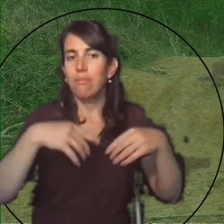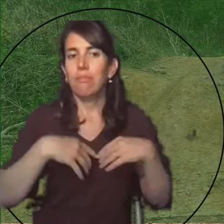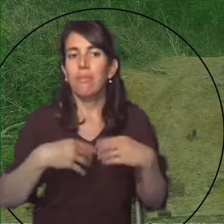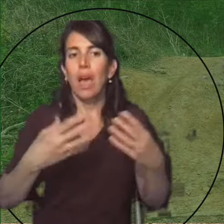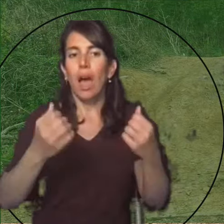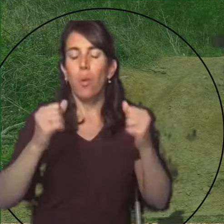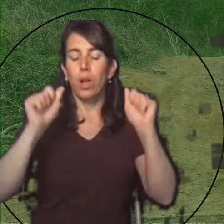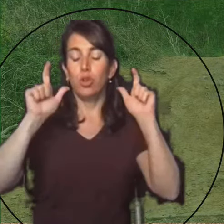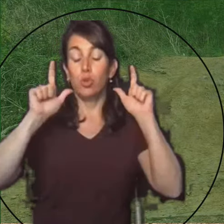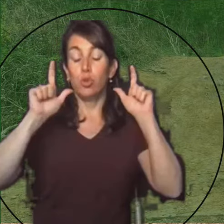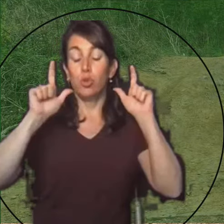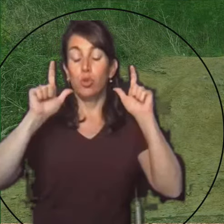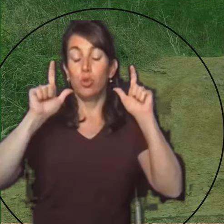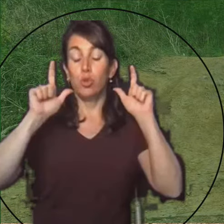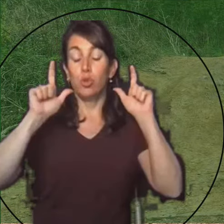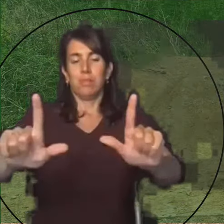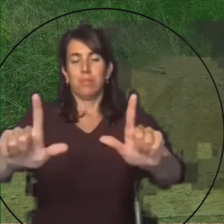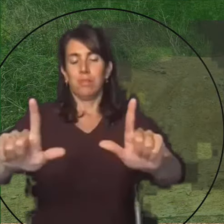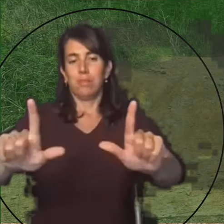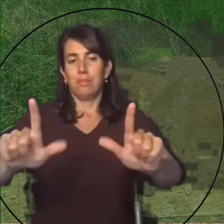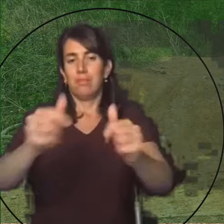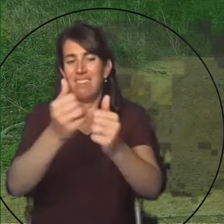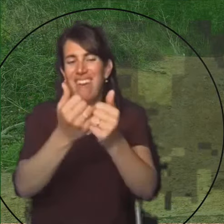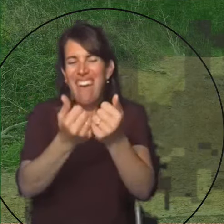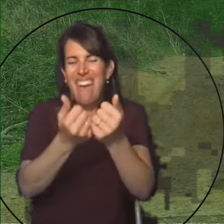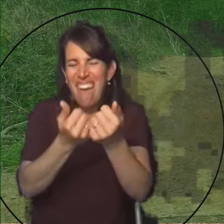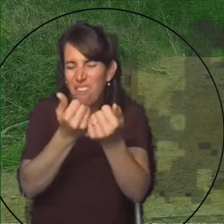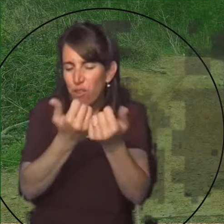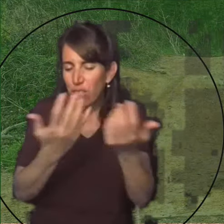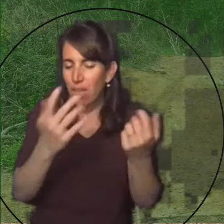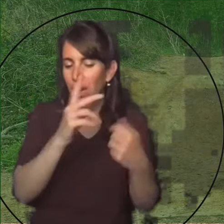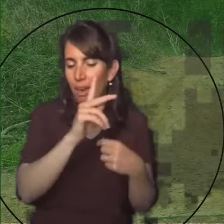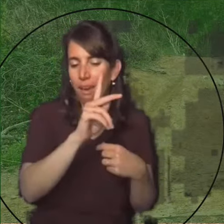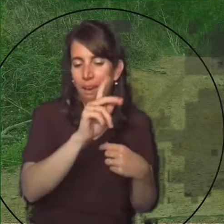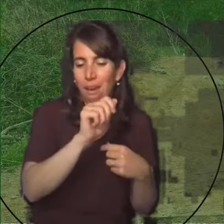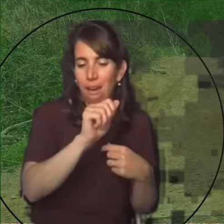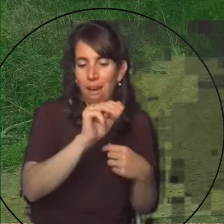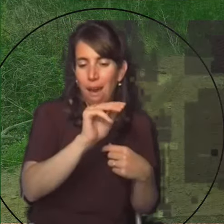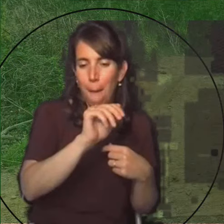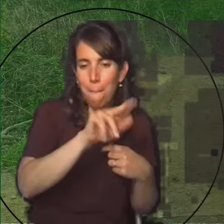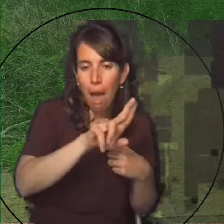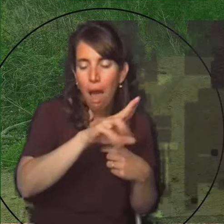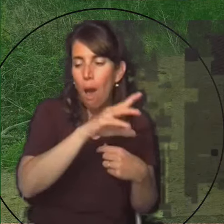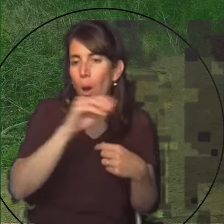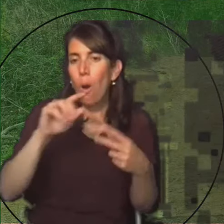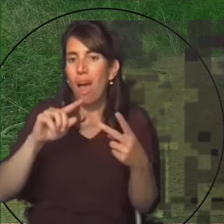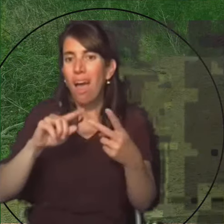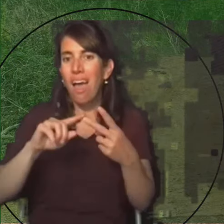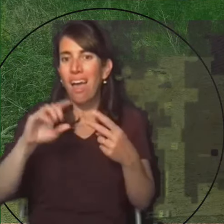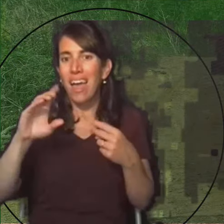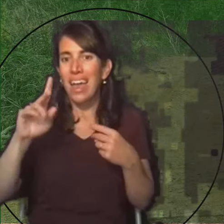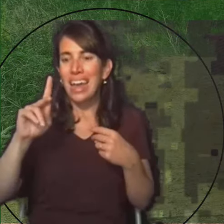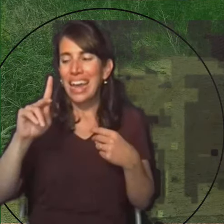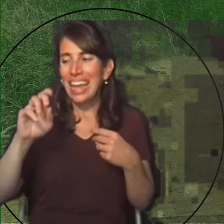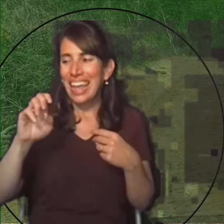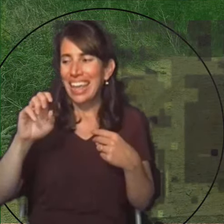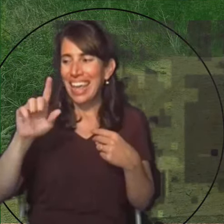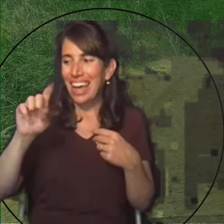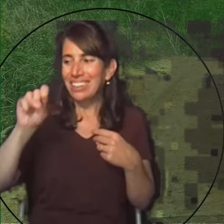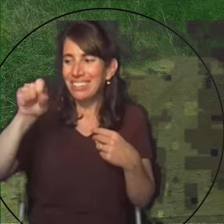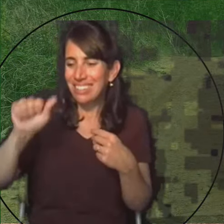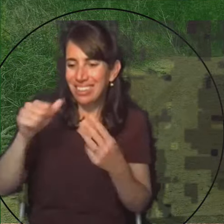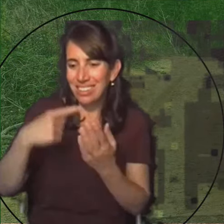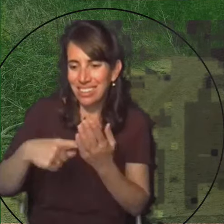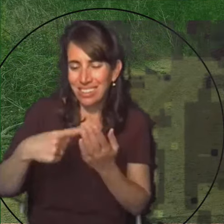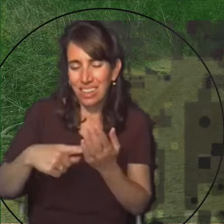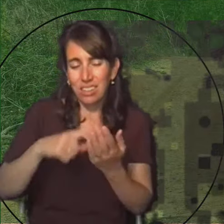out. Everything that Kamau and Kelsey just talked about is so moving and emotional and tough and